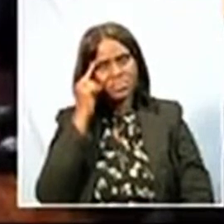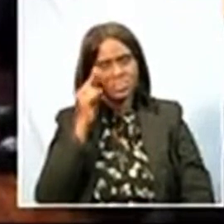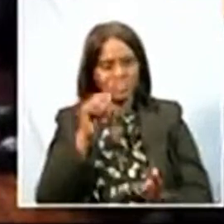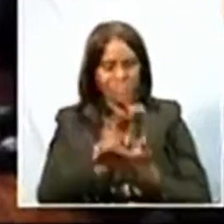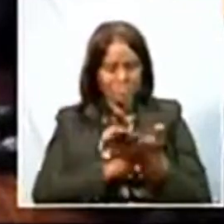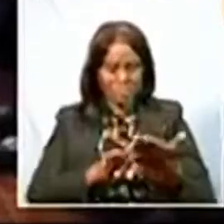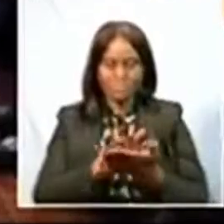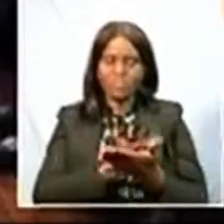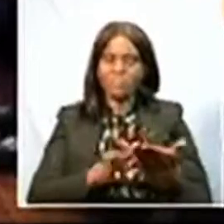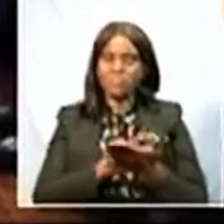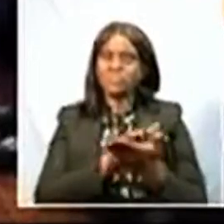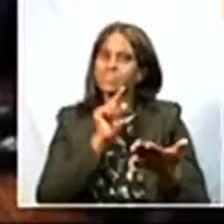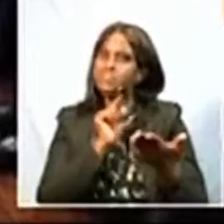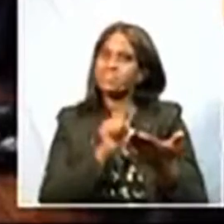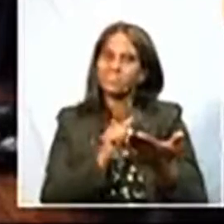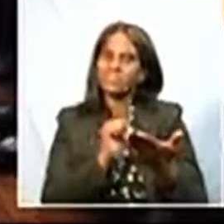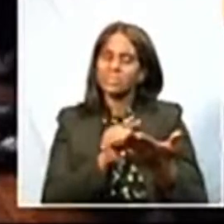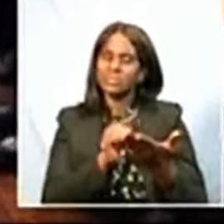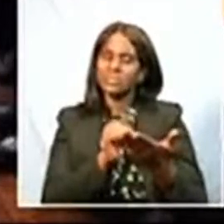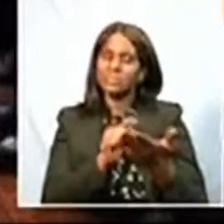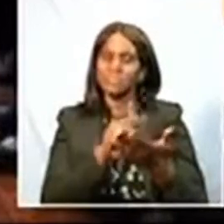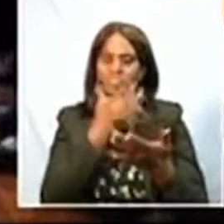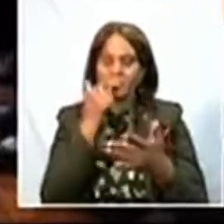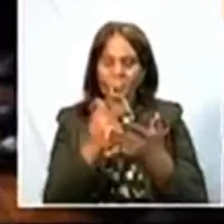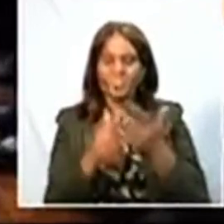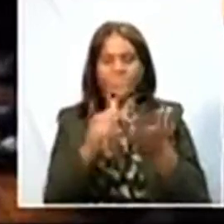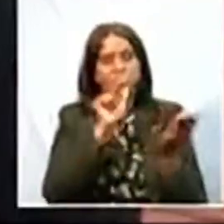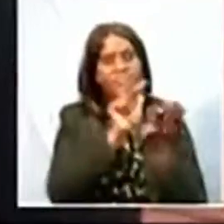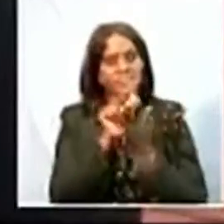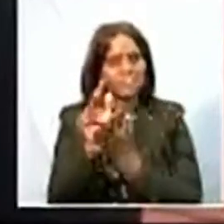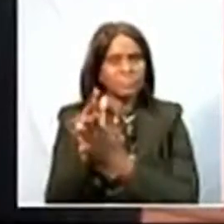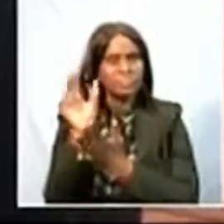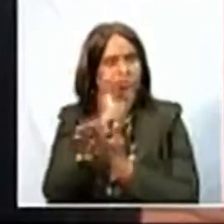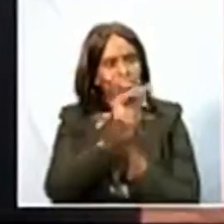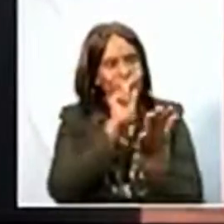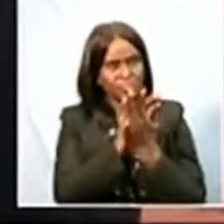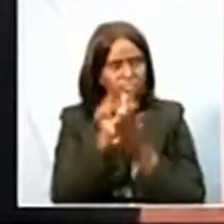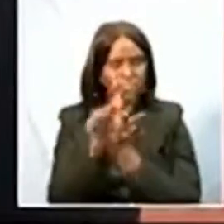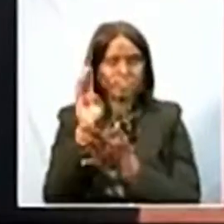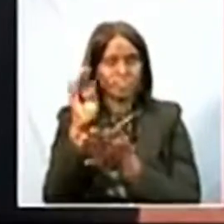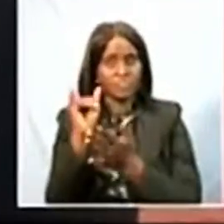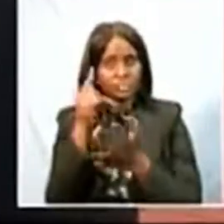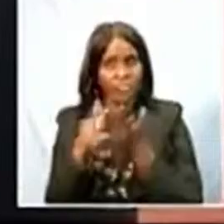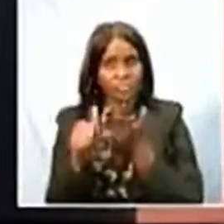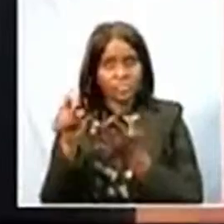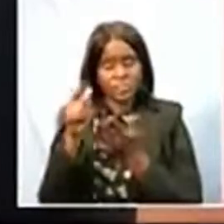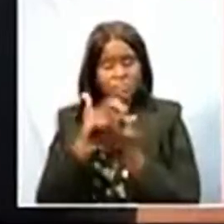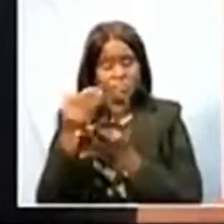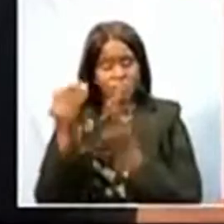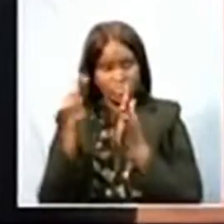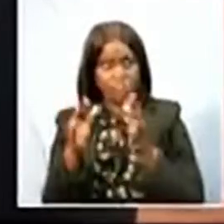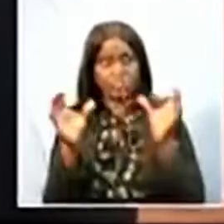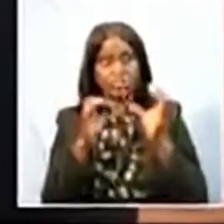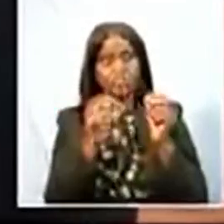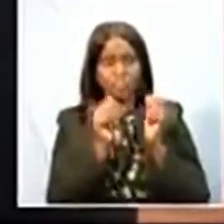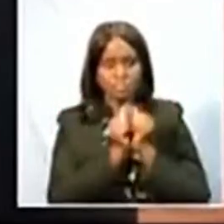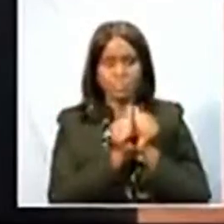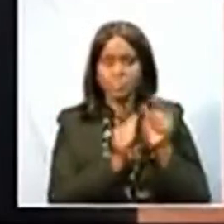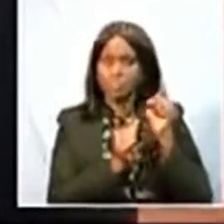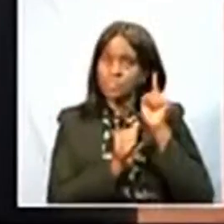basically that is supposed to have been approved by the procurement committee